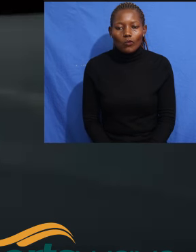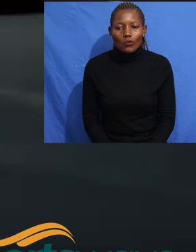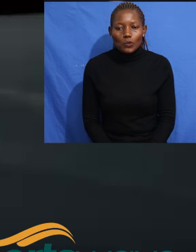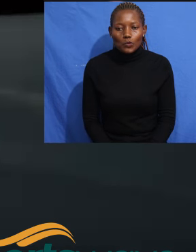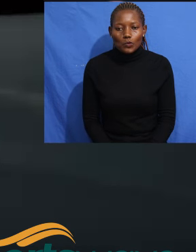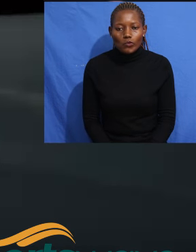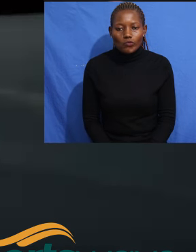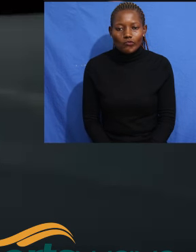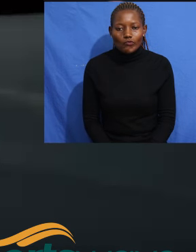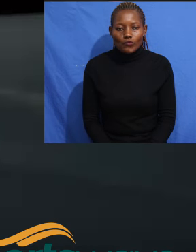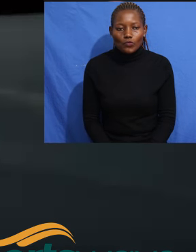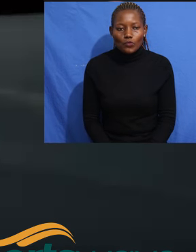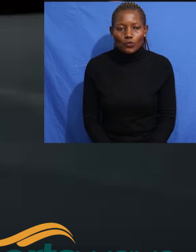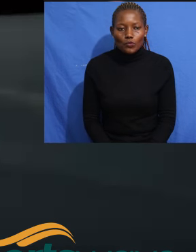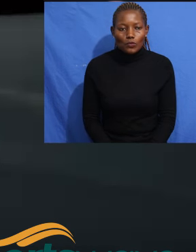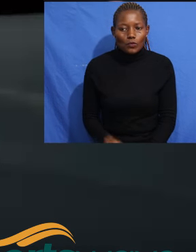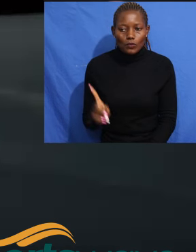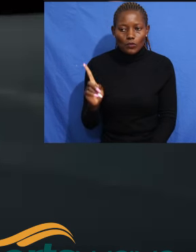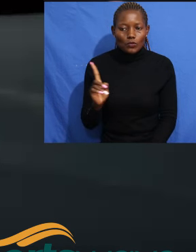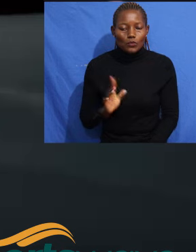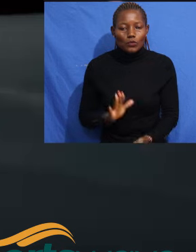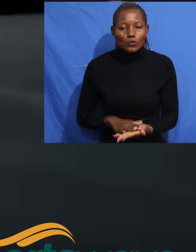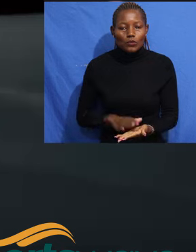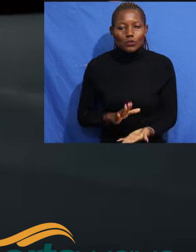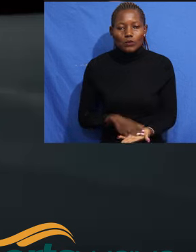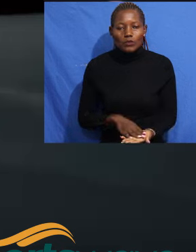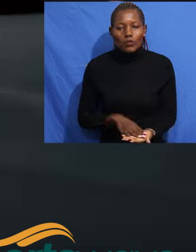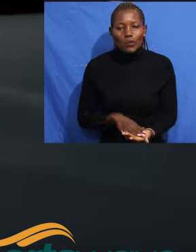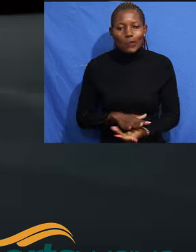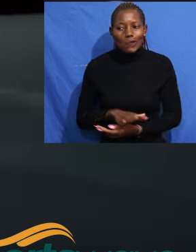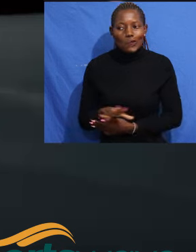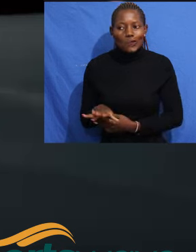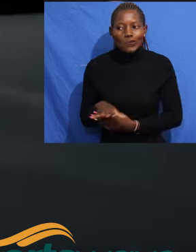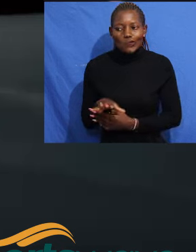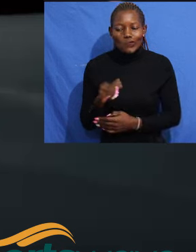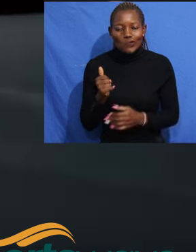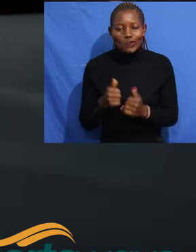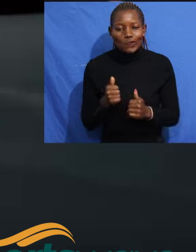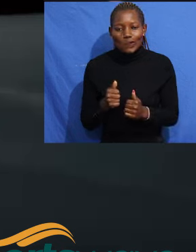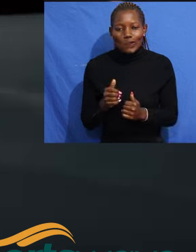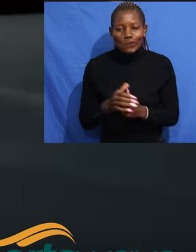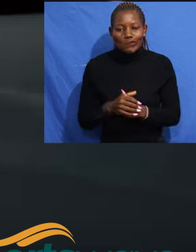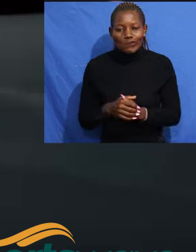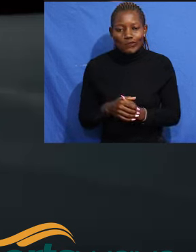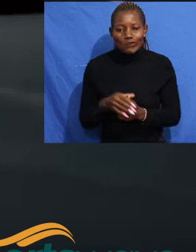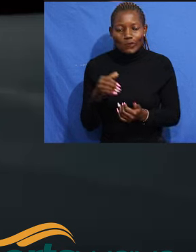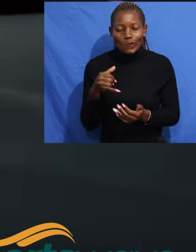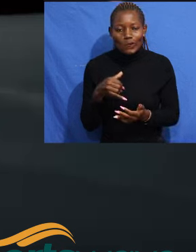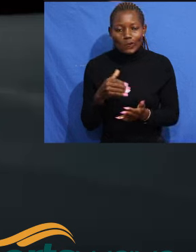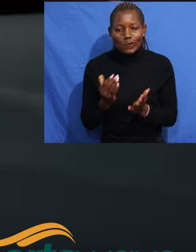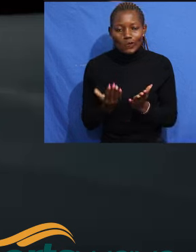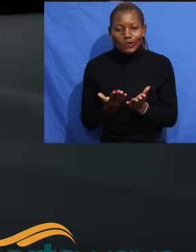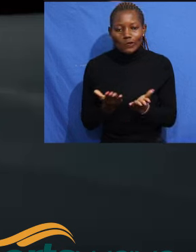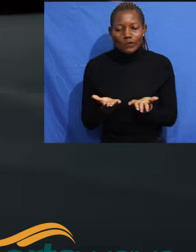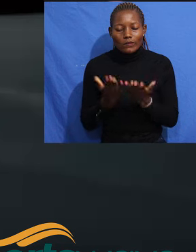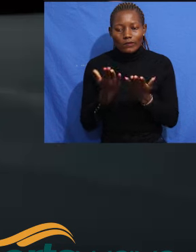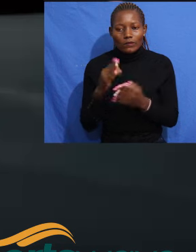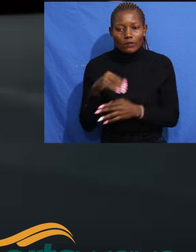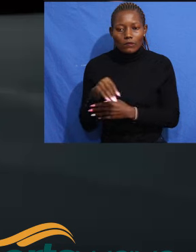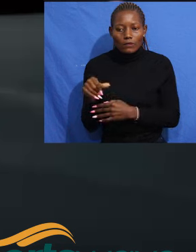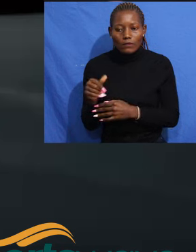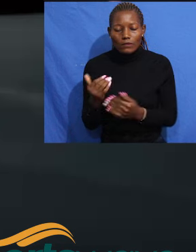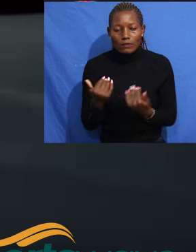So this is the recommended bedroom environment that improves the quality of sleep. So make sure to have